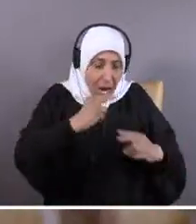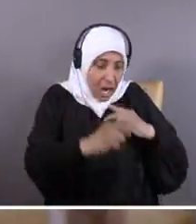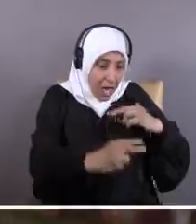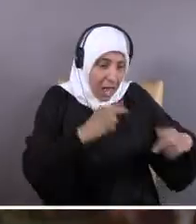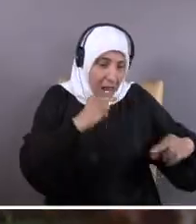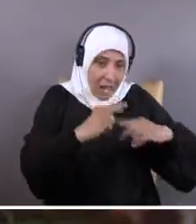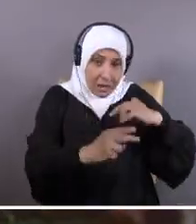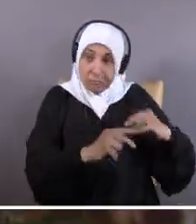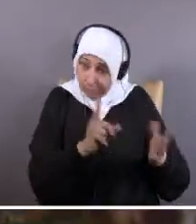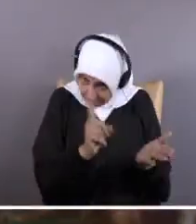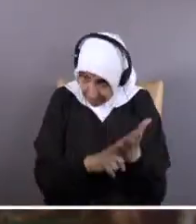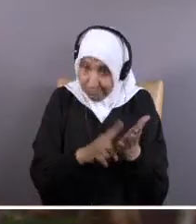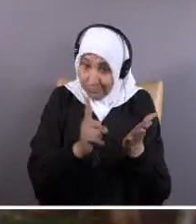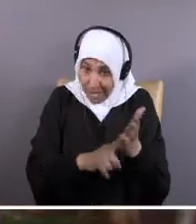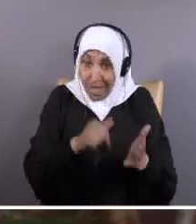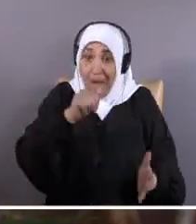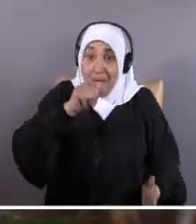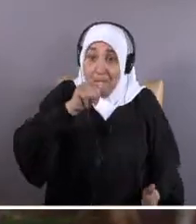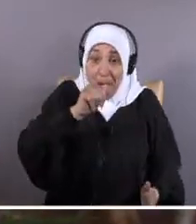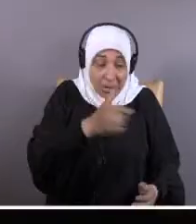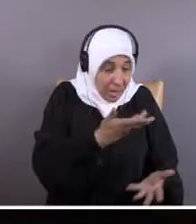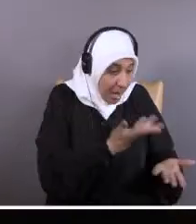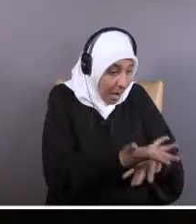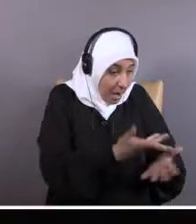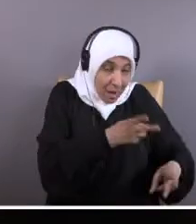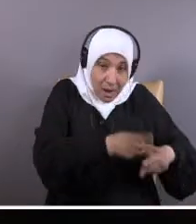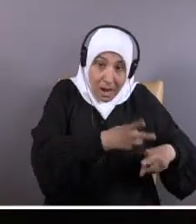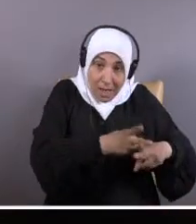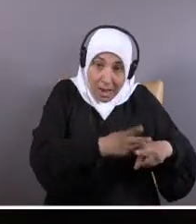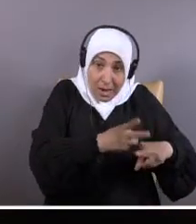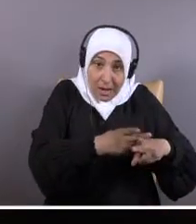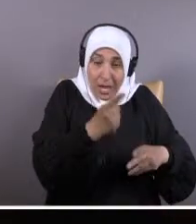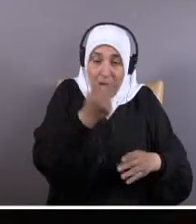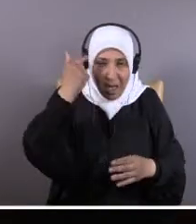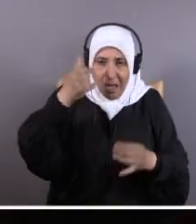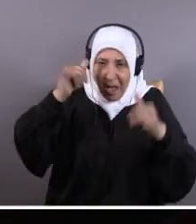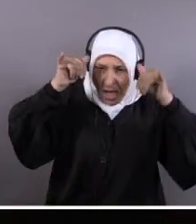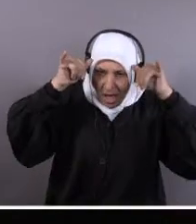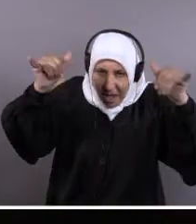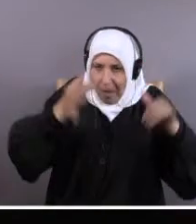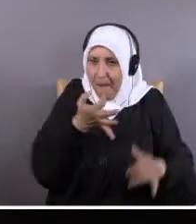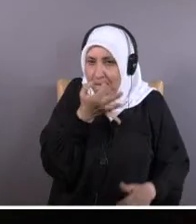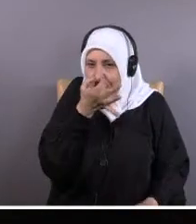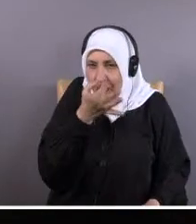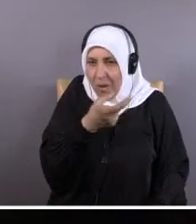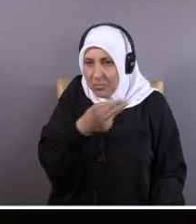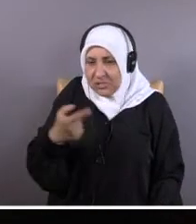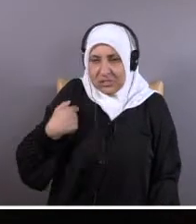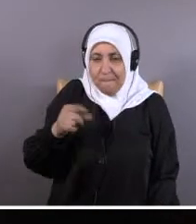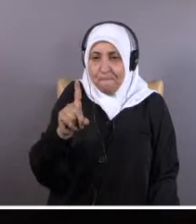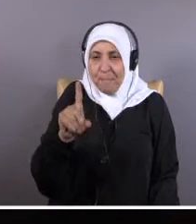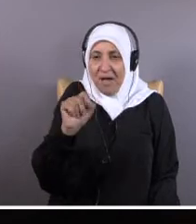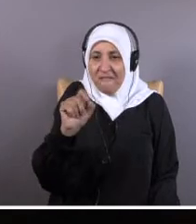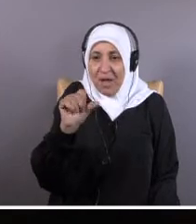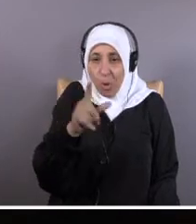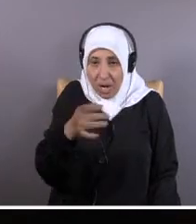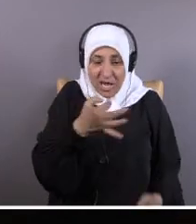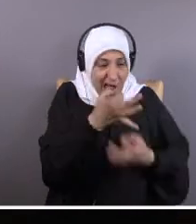the great buffalo, in return, he advises you.